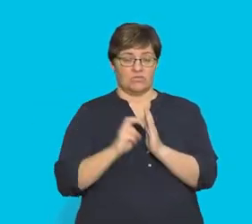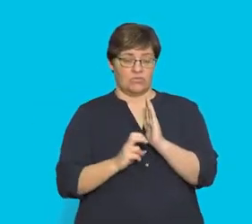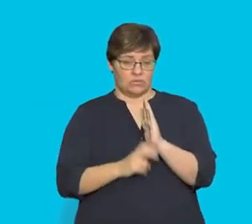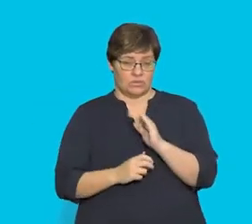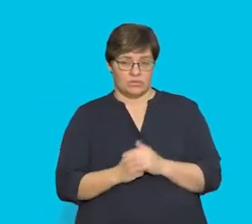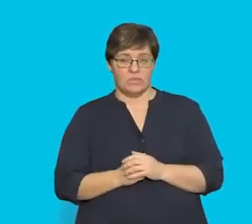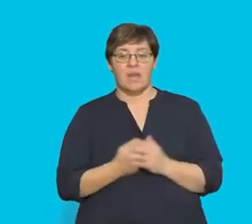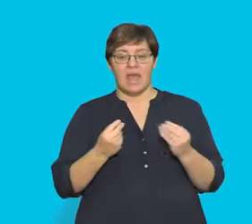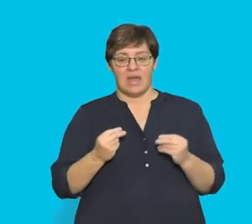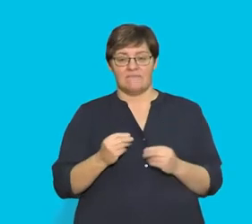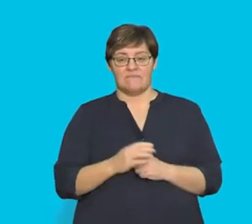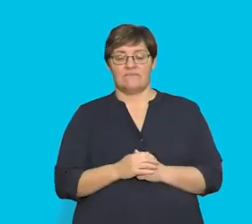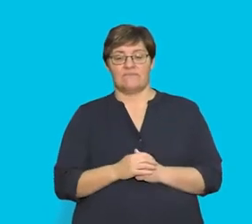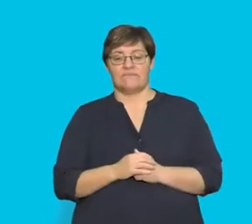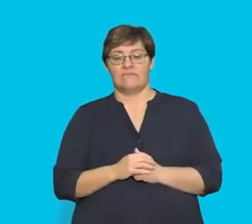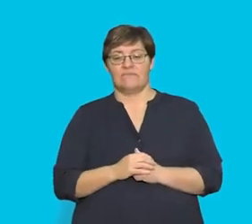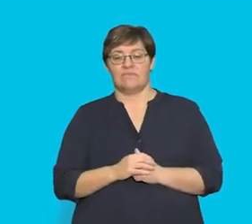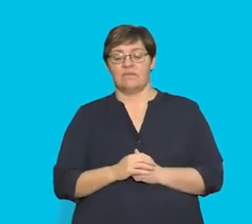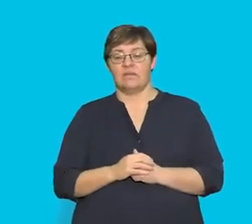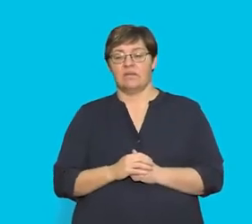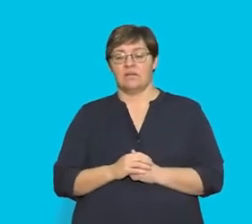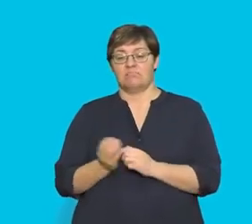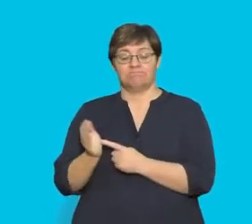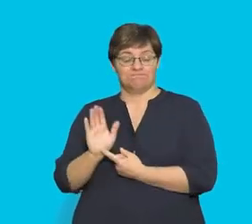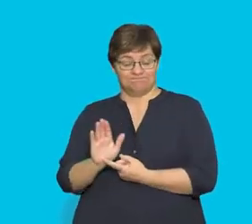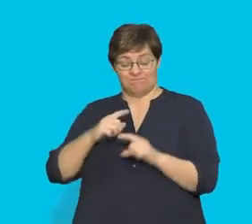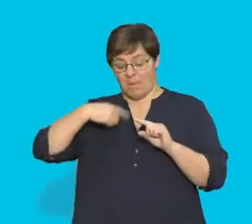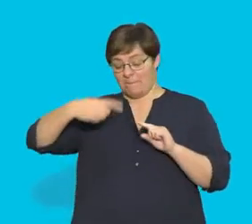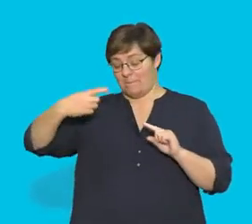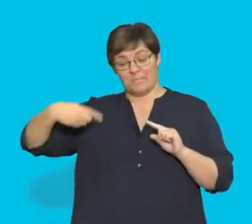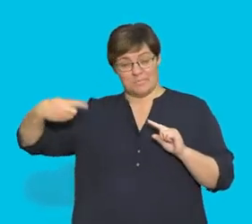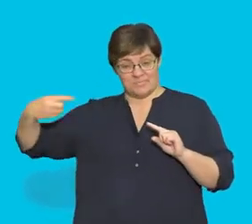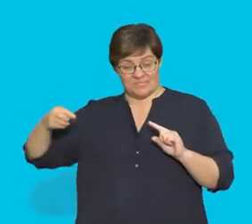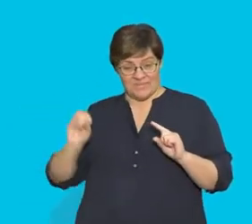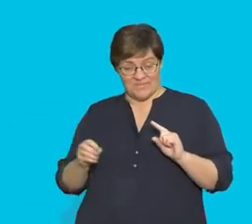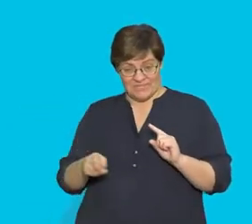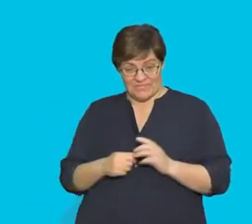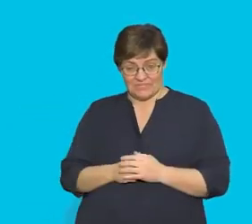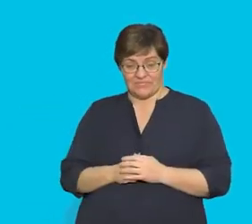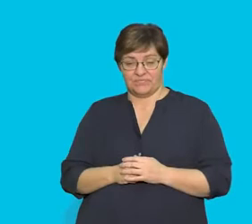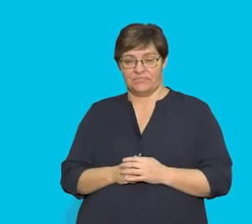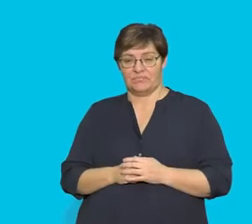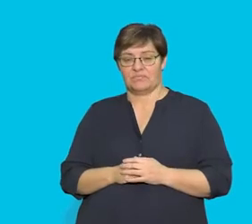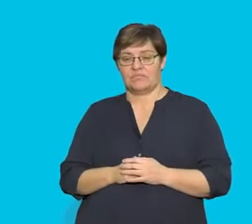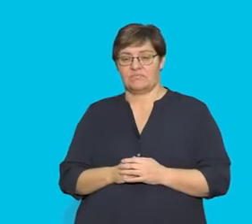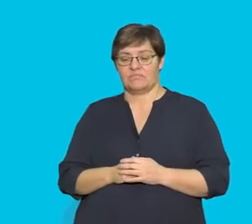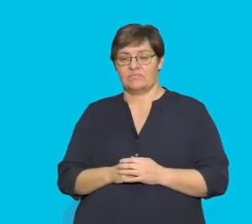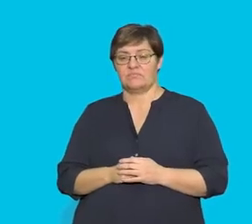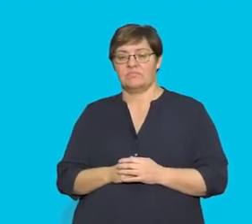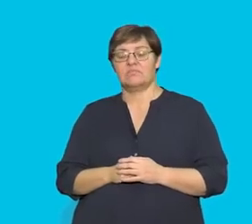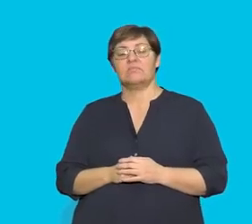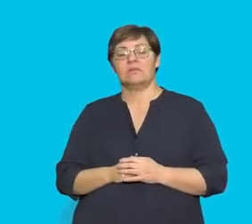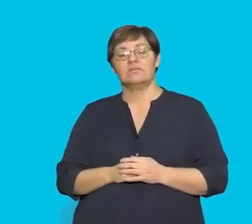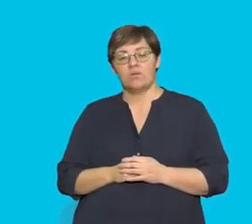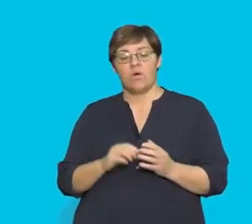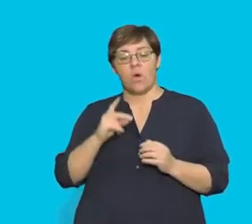I've drawn a little picture, sketch of a solenoid. And what you can see here is that it's just pieces of